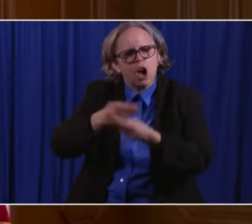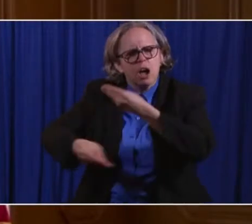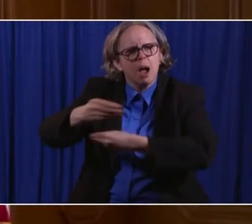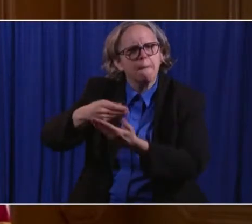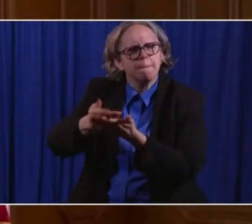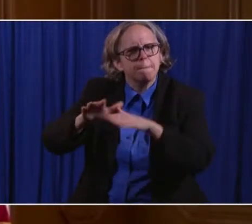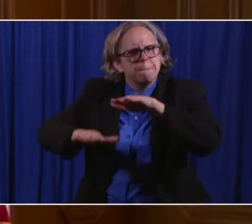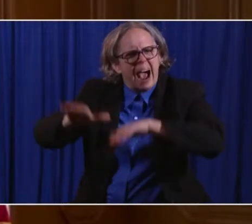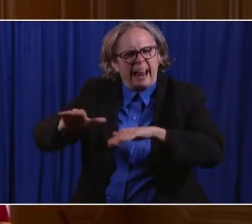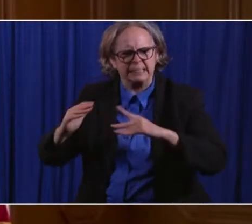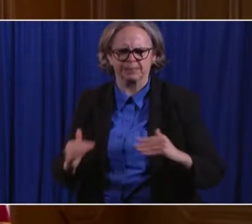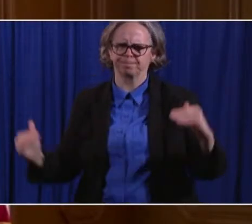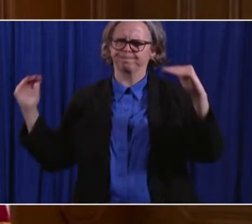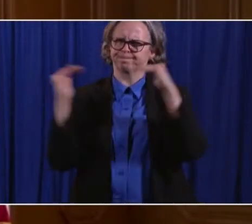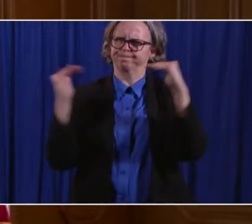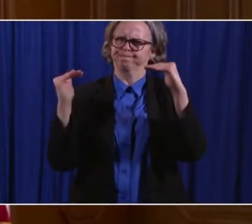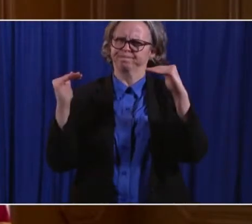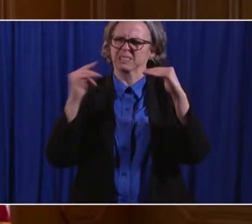done.